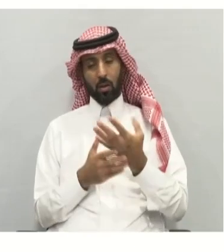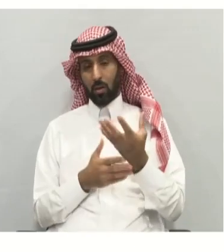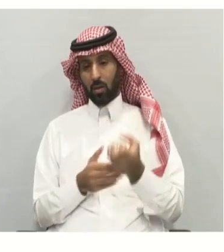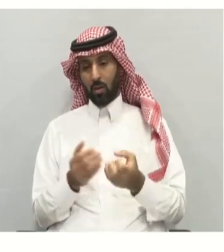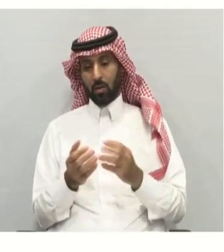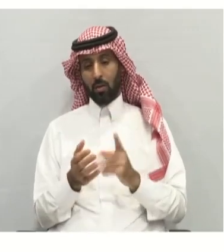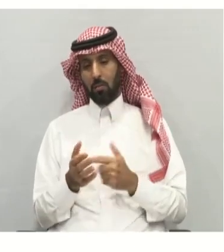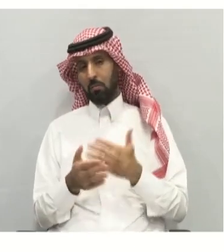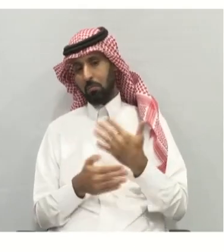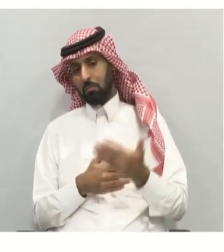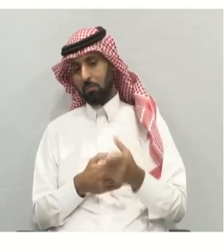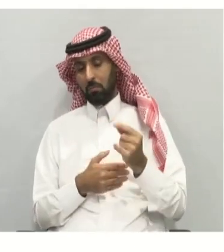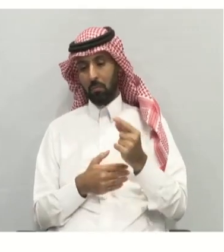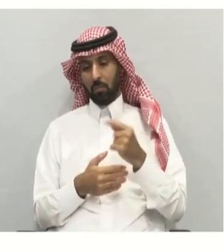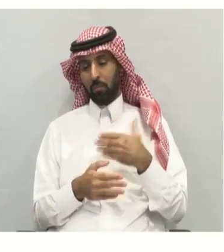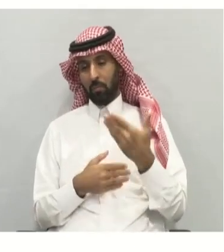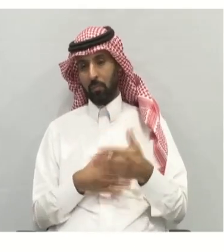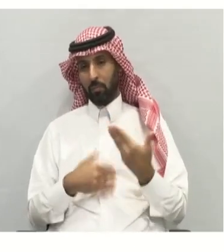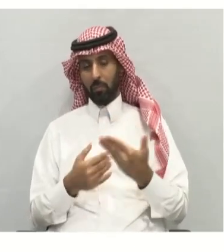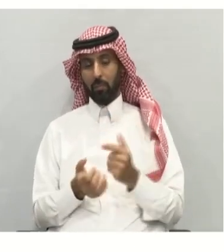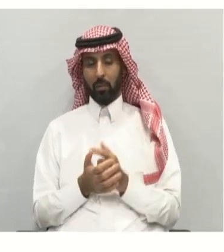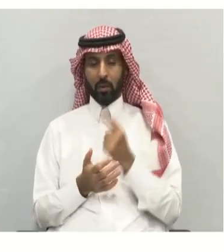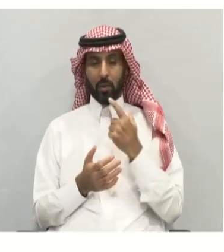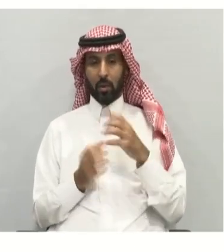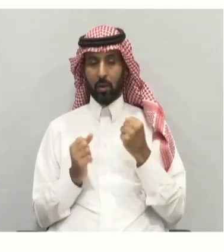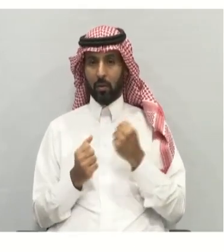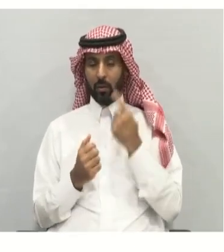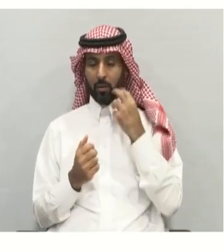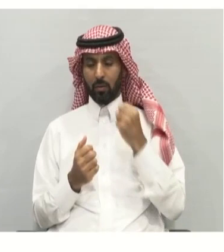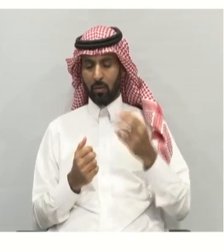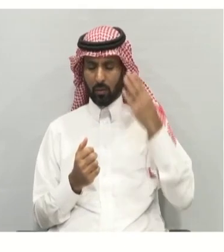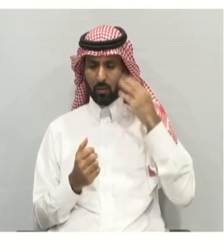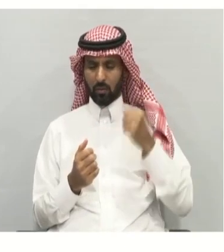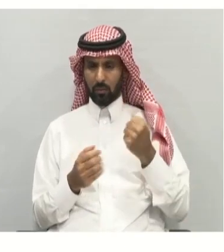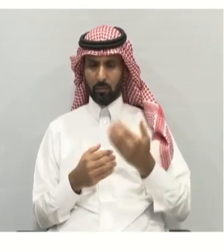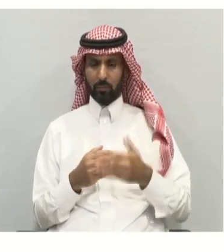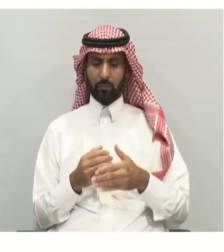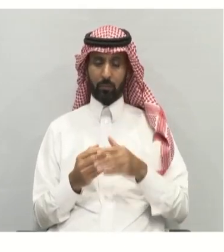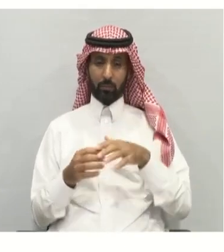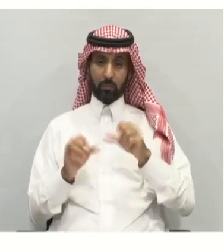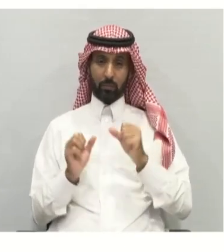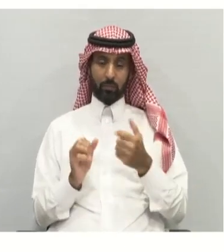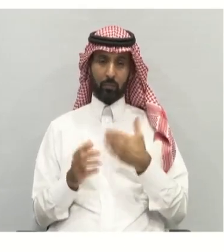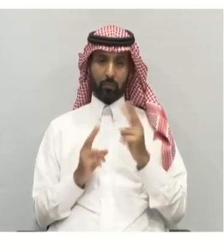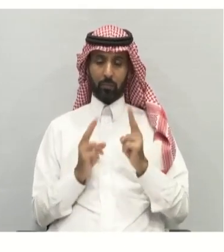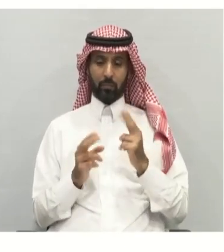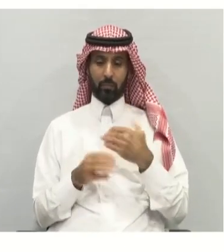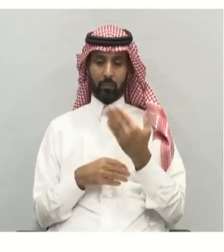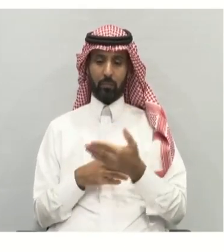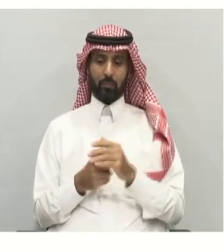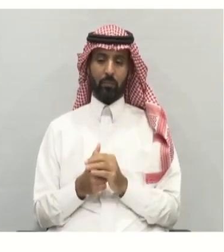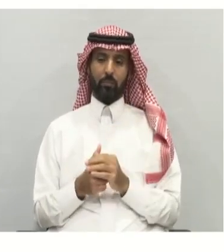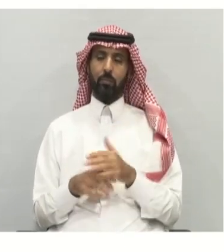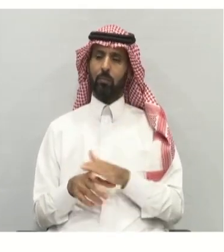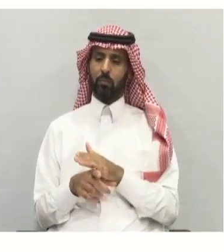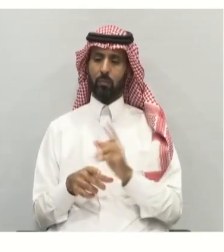the possibilities that you may choose, from Eid al-Fitr, Eid al-Adha, or even the graduation party or National Day. So